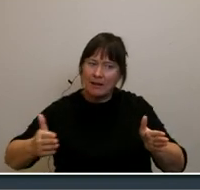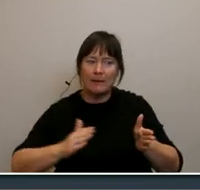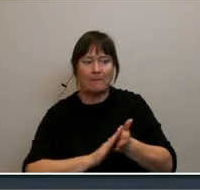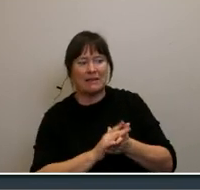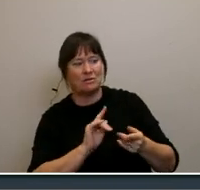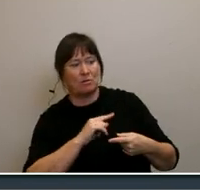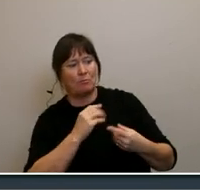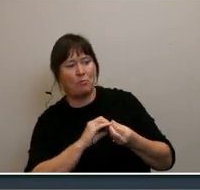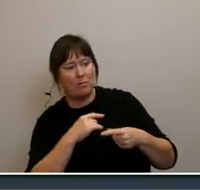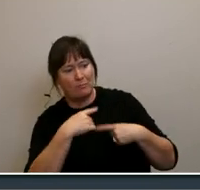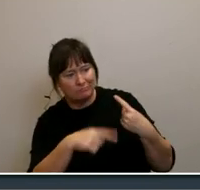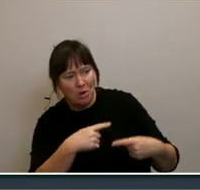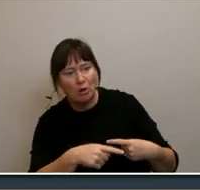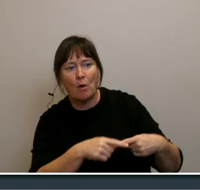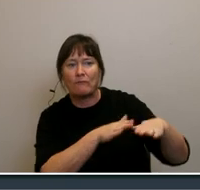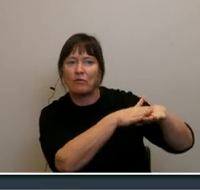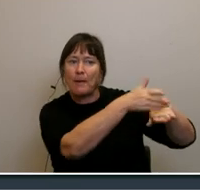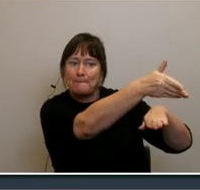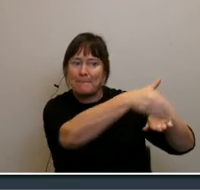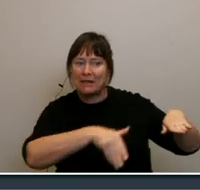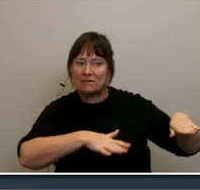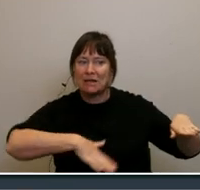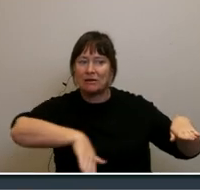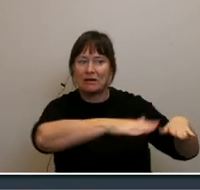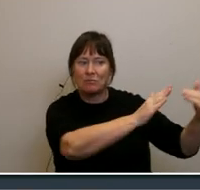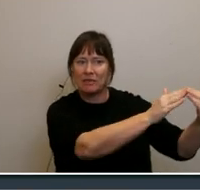stay, so we have to deal with it.